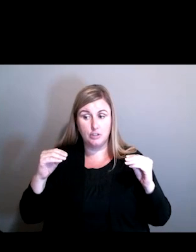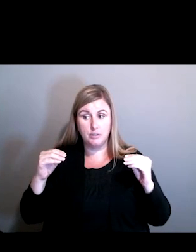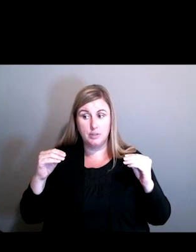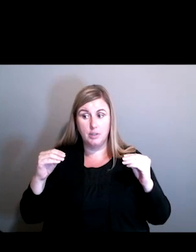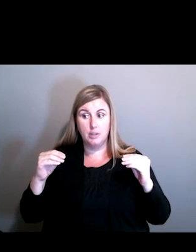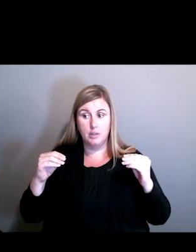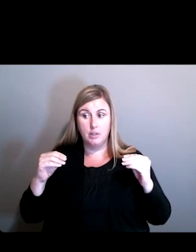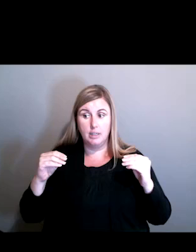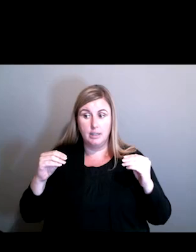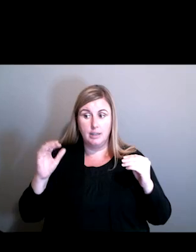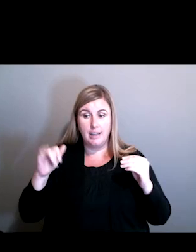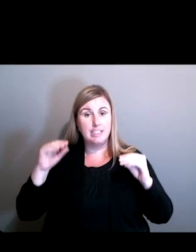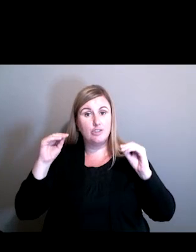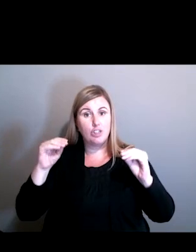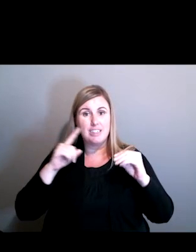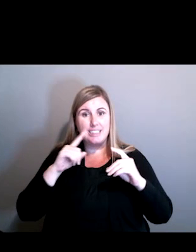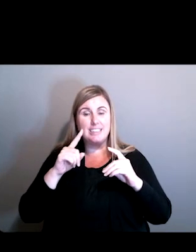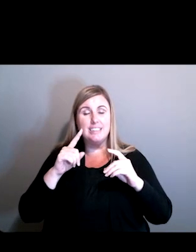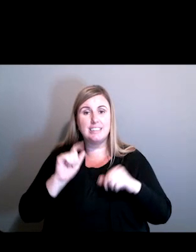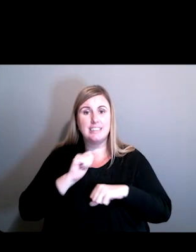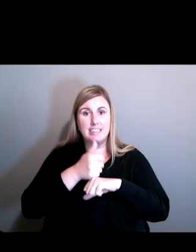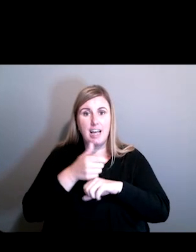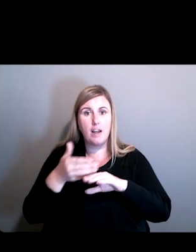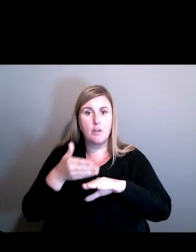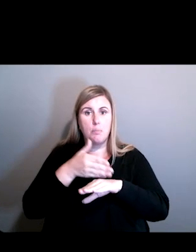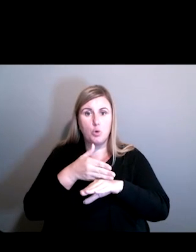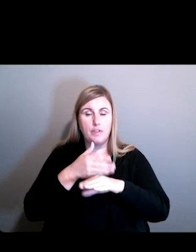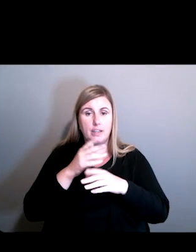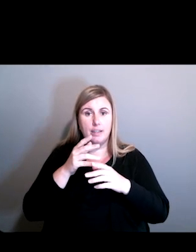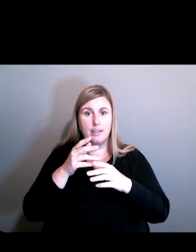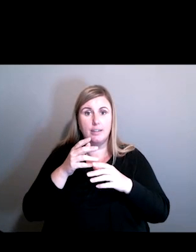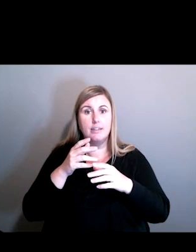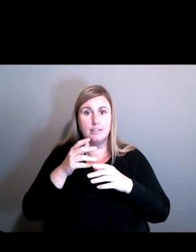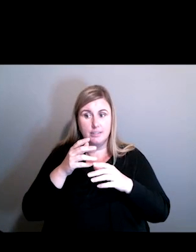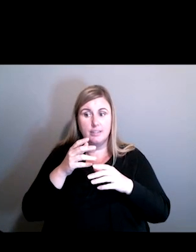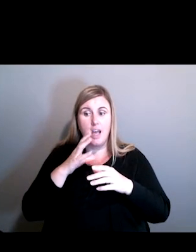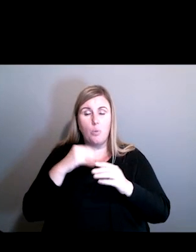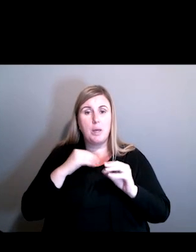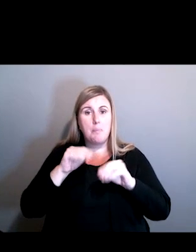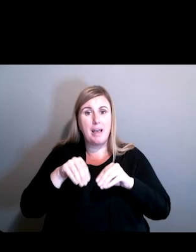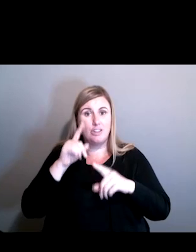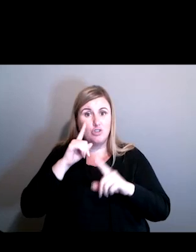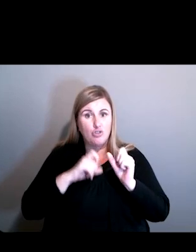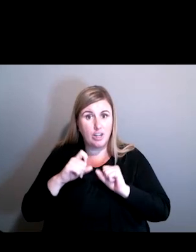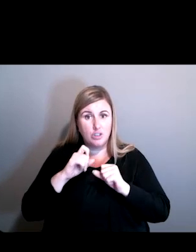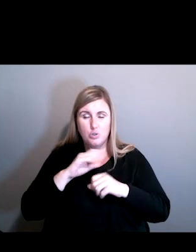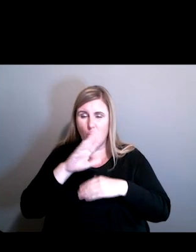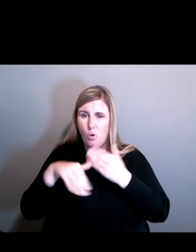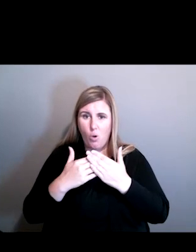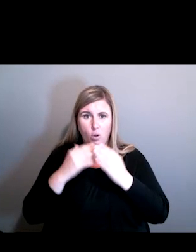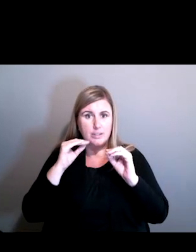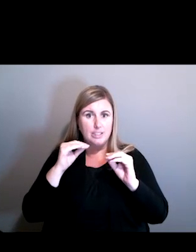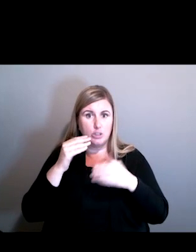that instruction is a set of improving conditions. And how do we do this? We embed these strategies into all